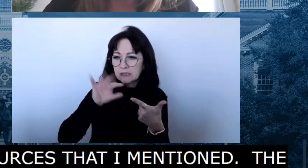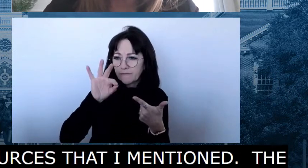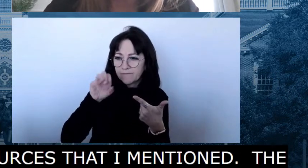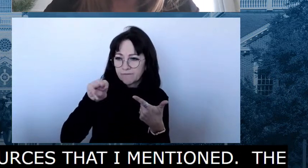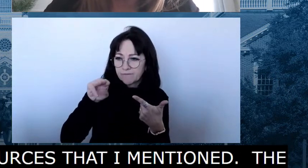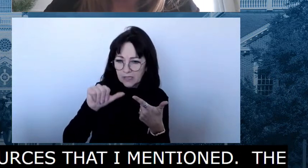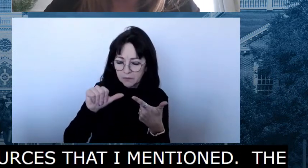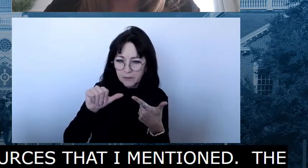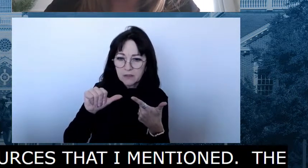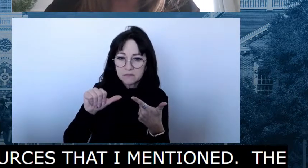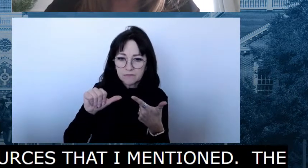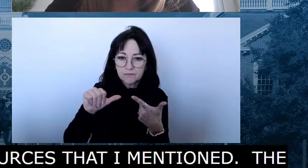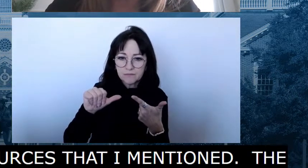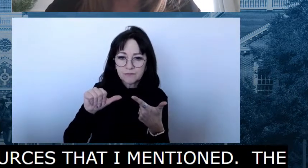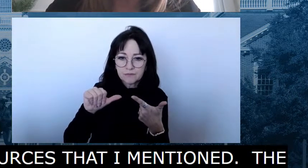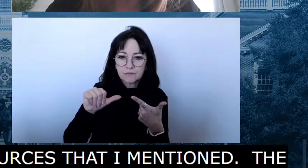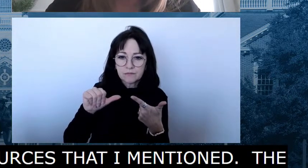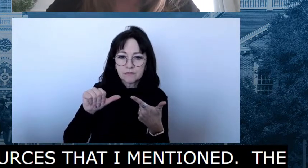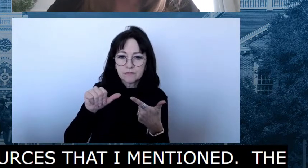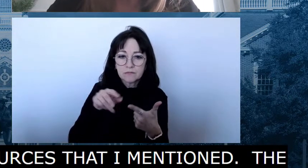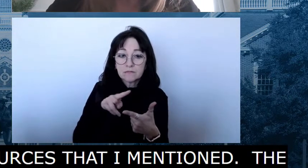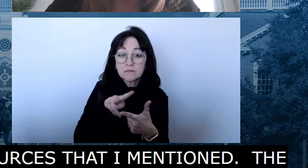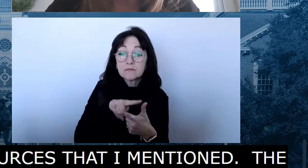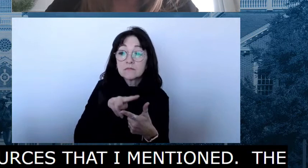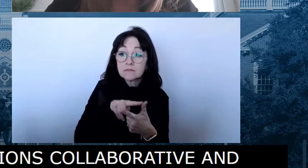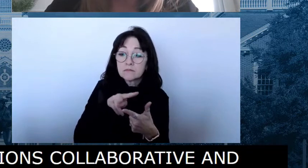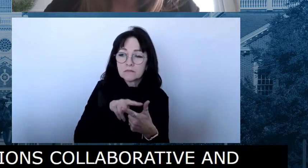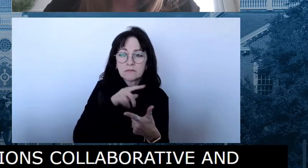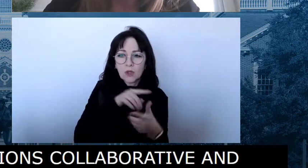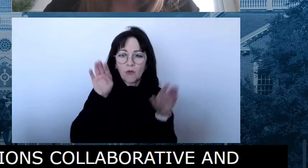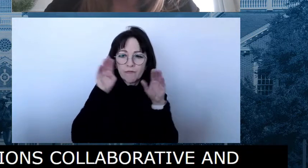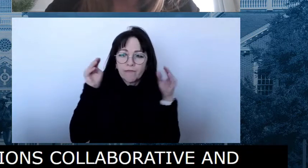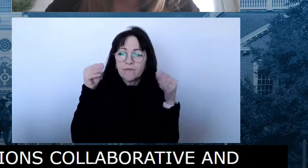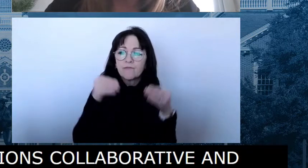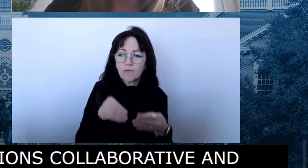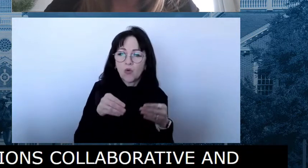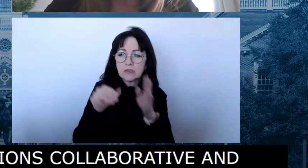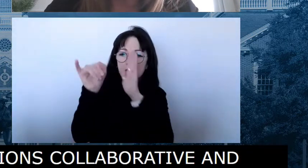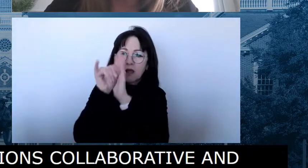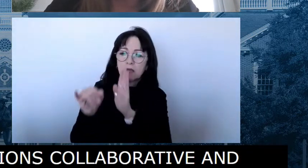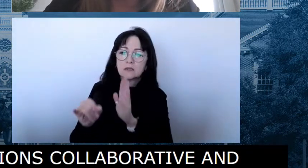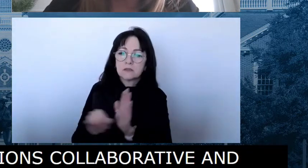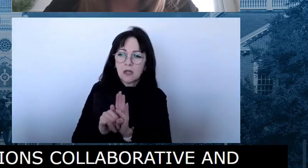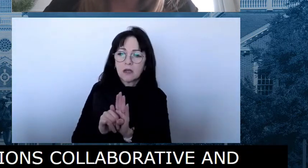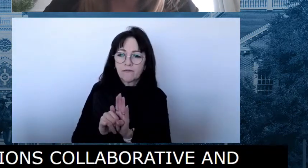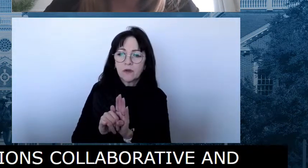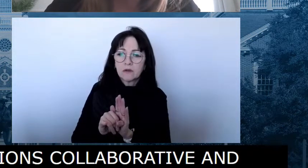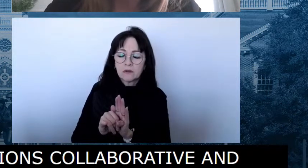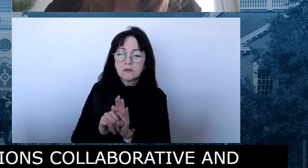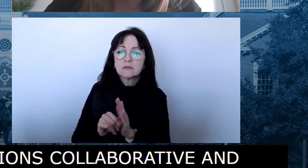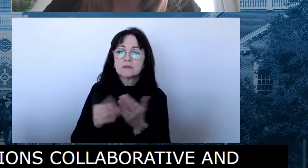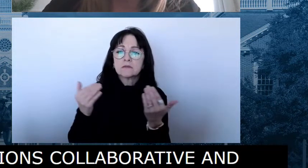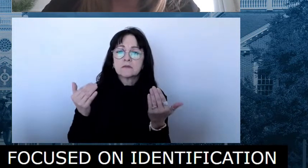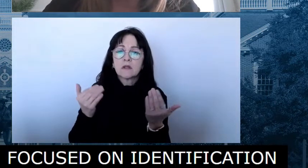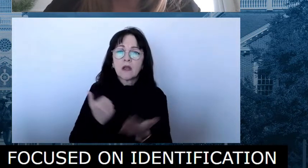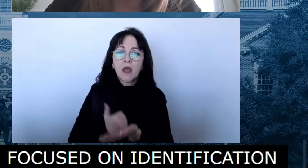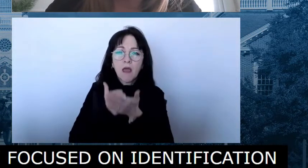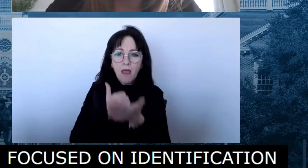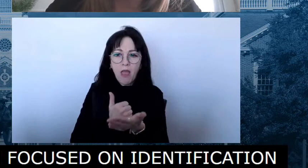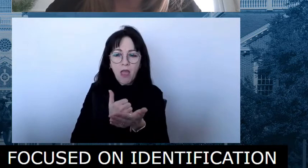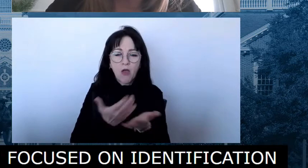has really, I think, been focused on identification and raising awareness